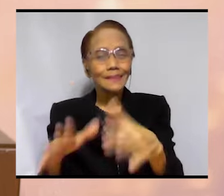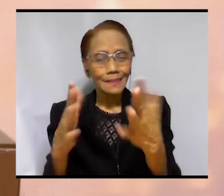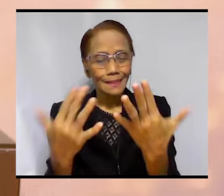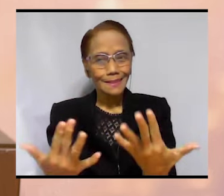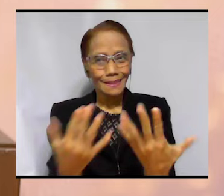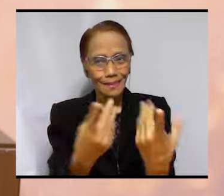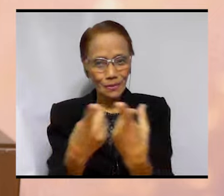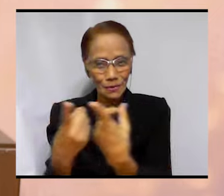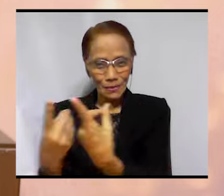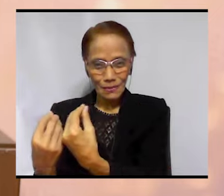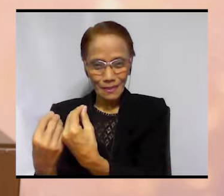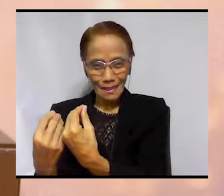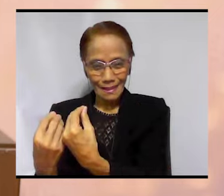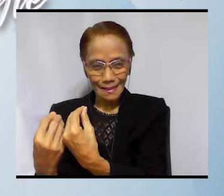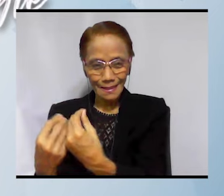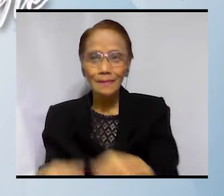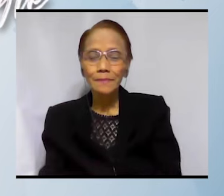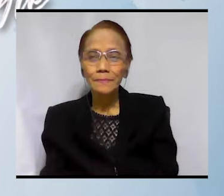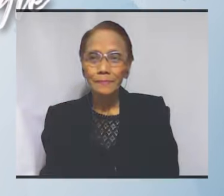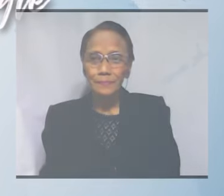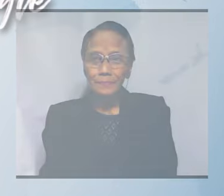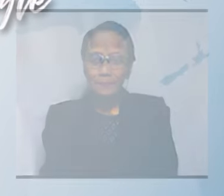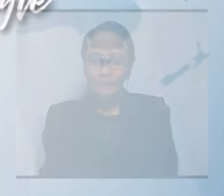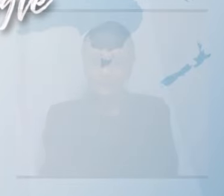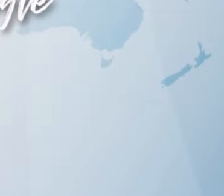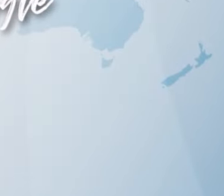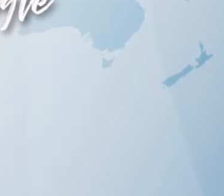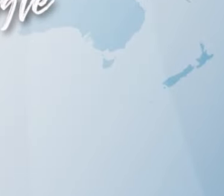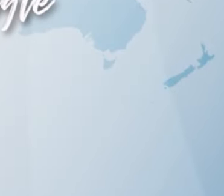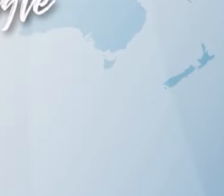us now fulfill it.